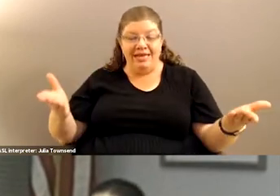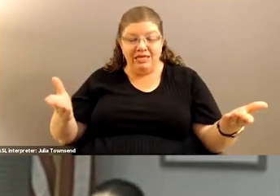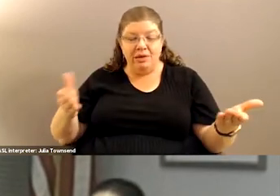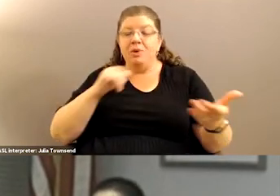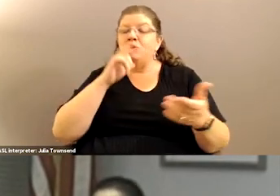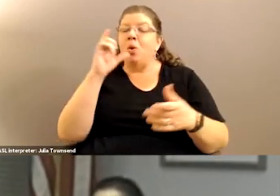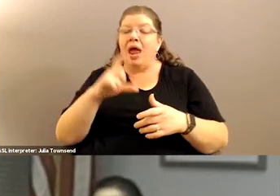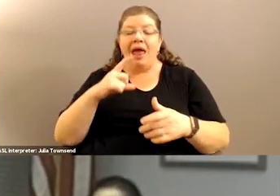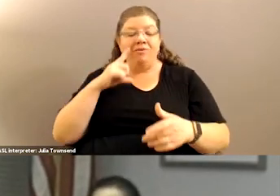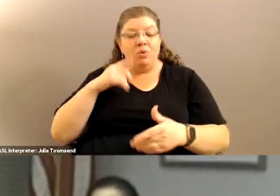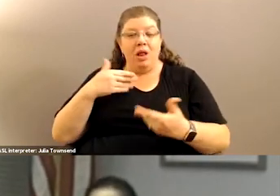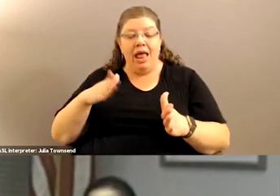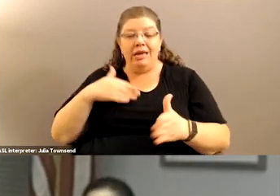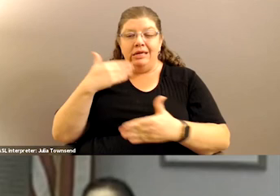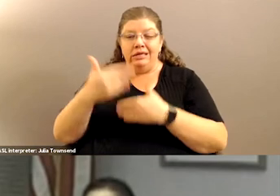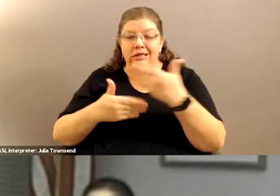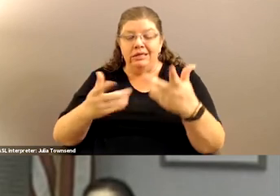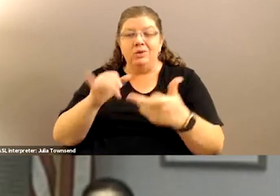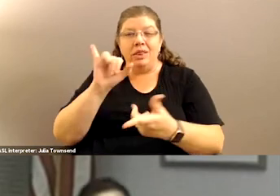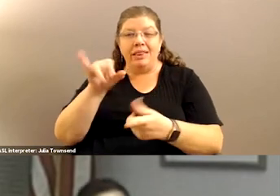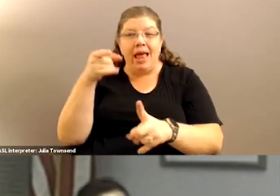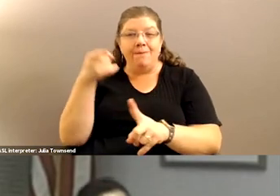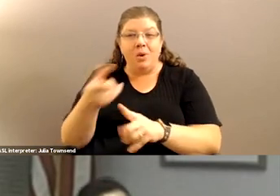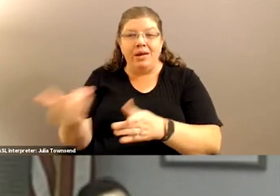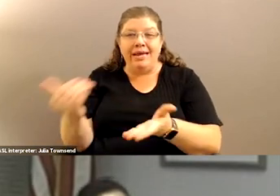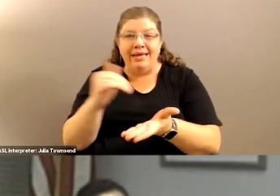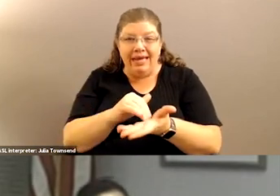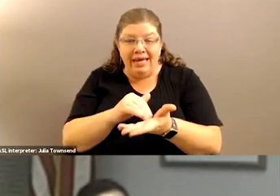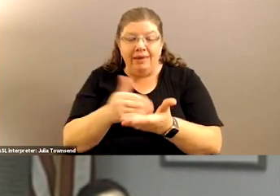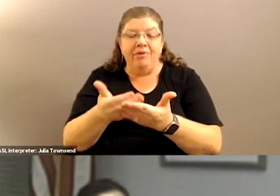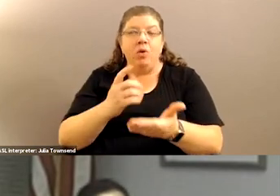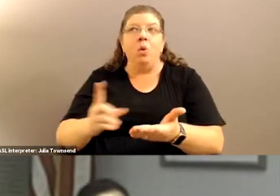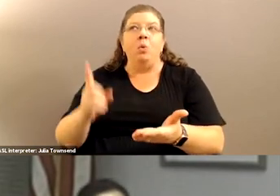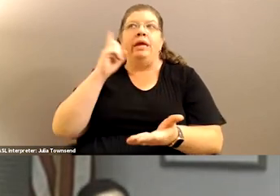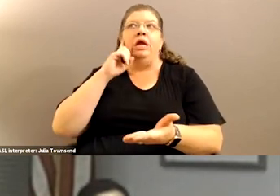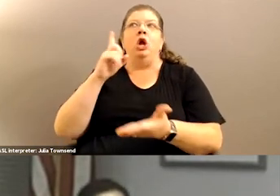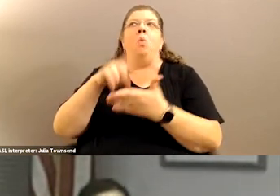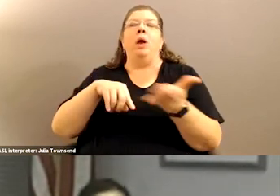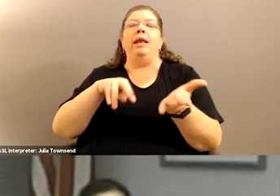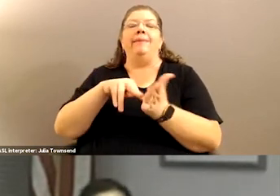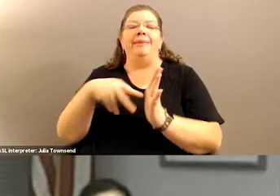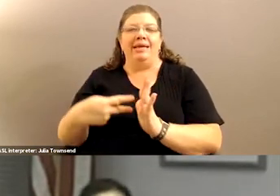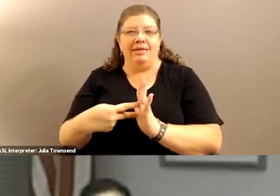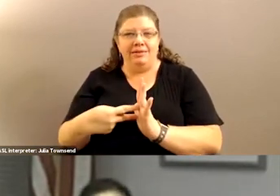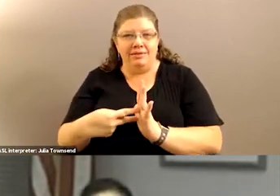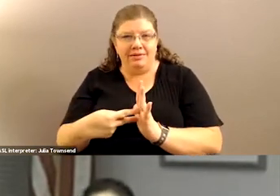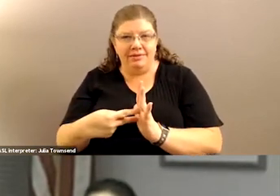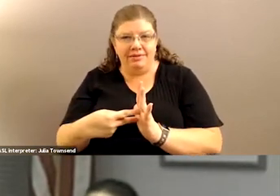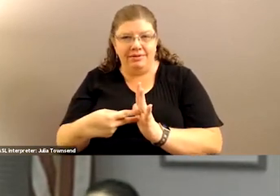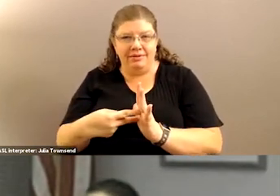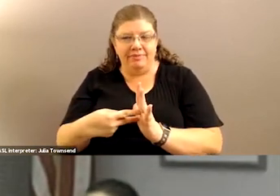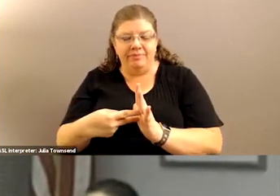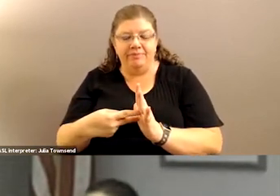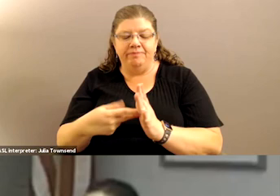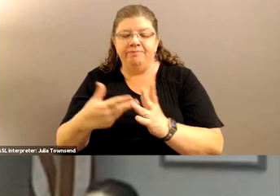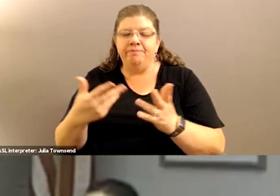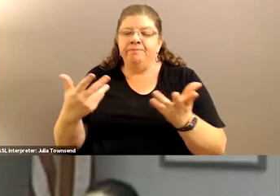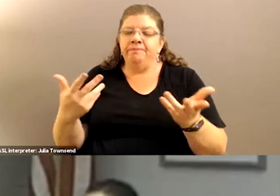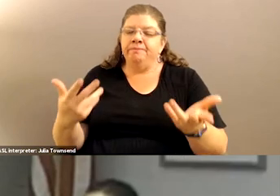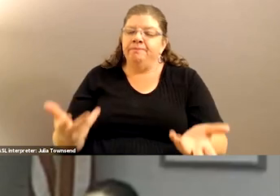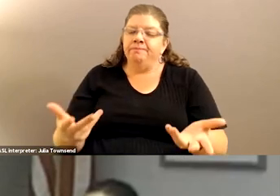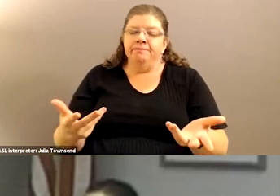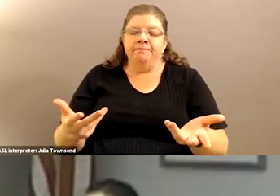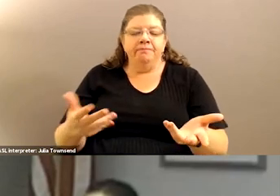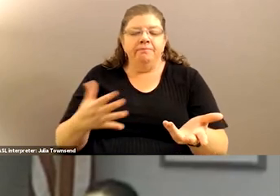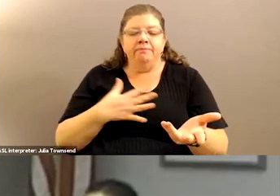point again before we really are hearing about what it means i just this is just